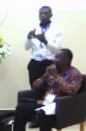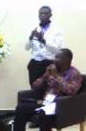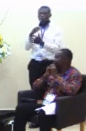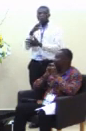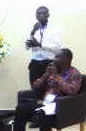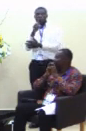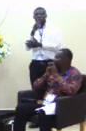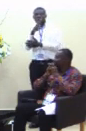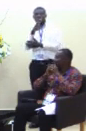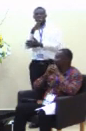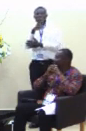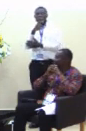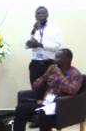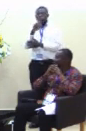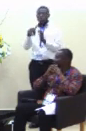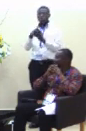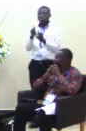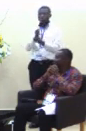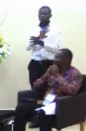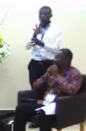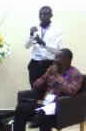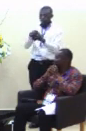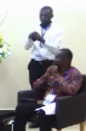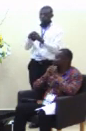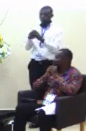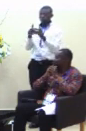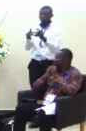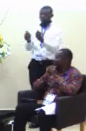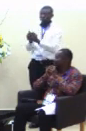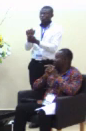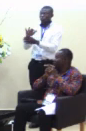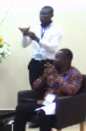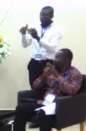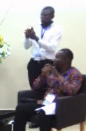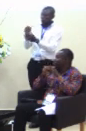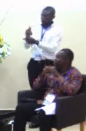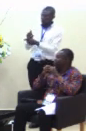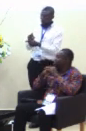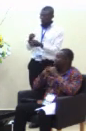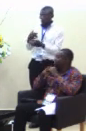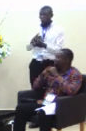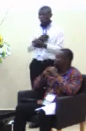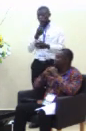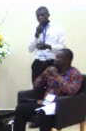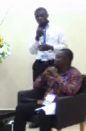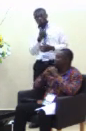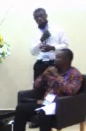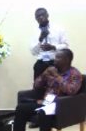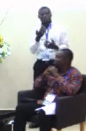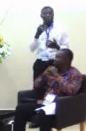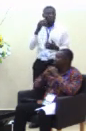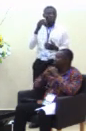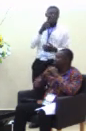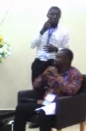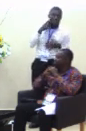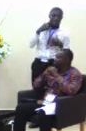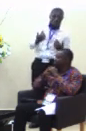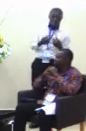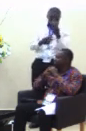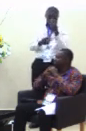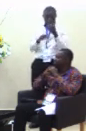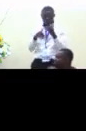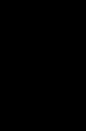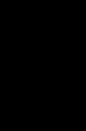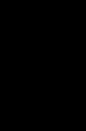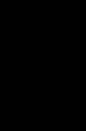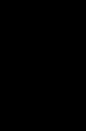do with the involvement of persons with various disabilities. So you name them, those with hearing impairment, visual impairment, mobility